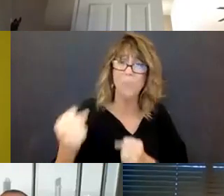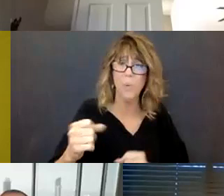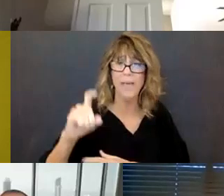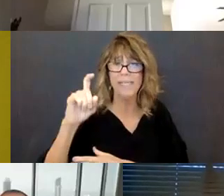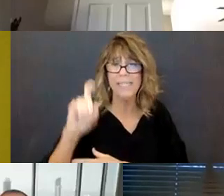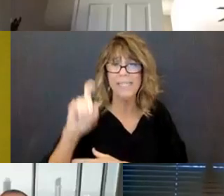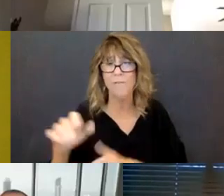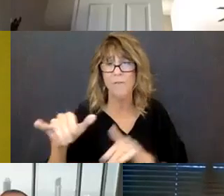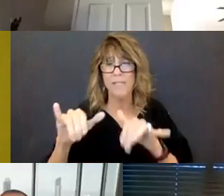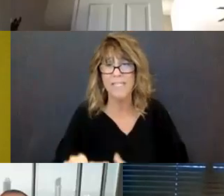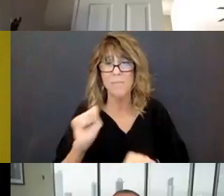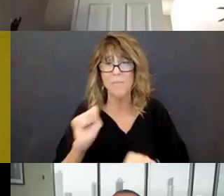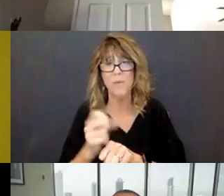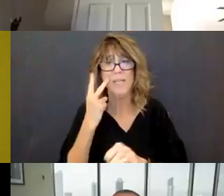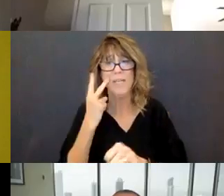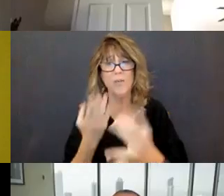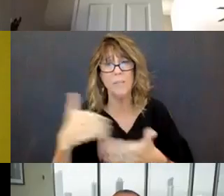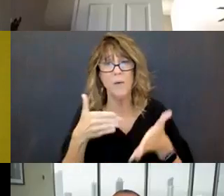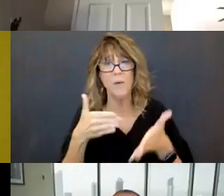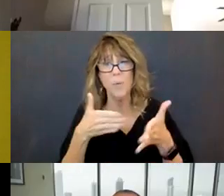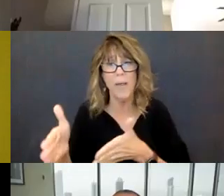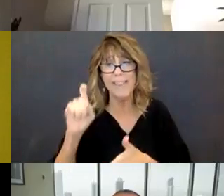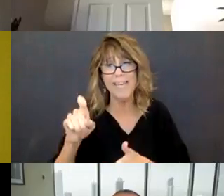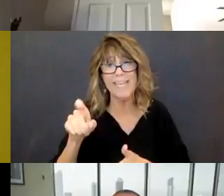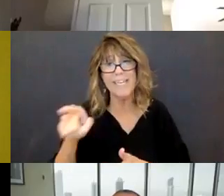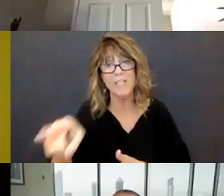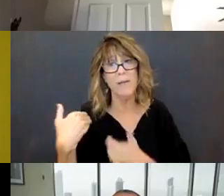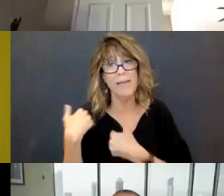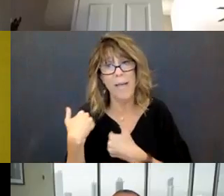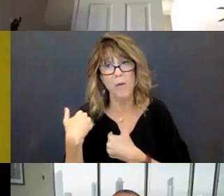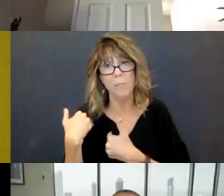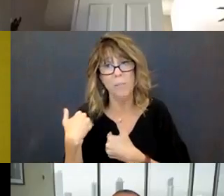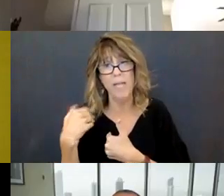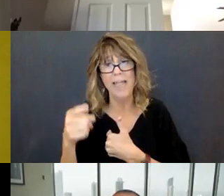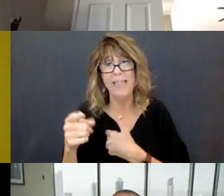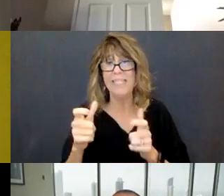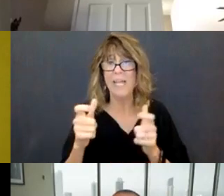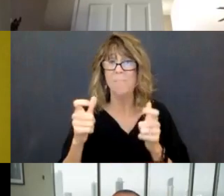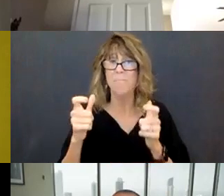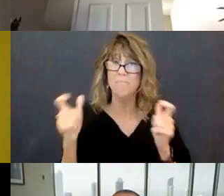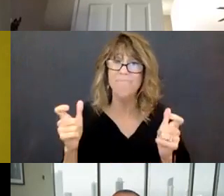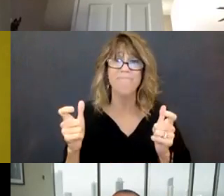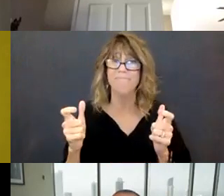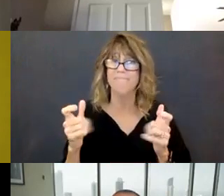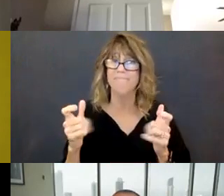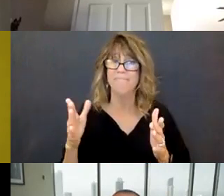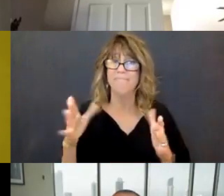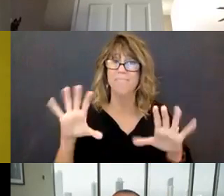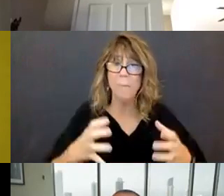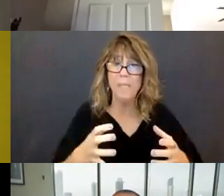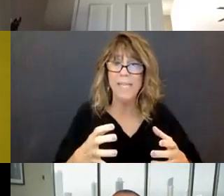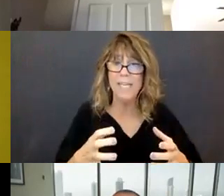need to be held accountable. This is a really marginalized population, disabilities. You talk about being marginalized and